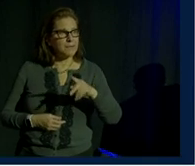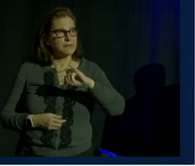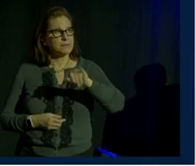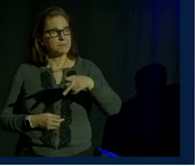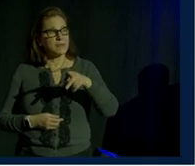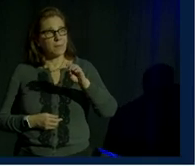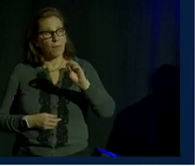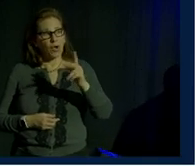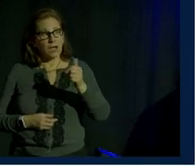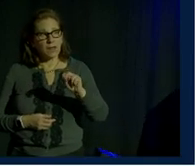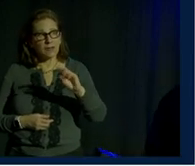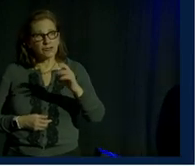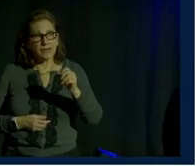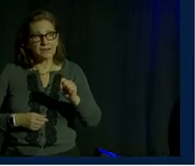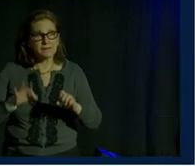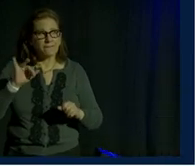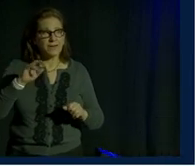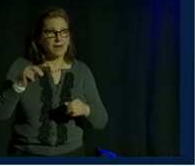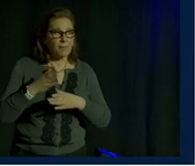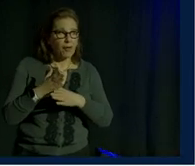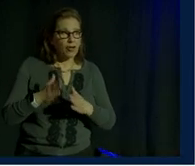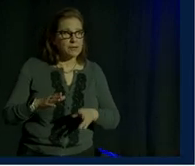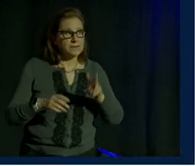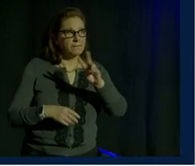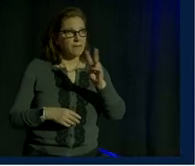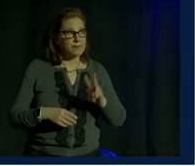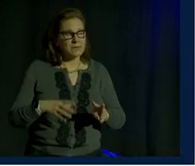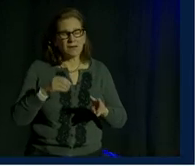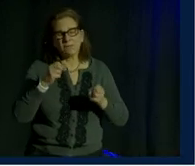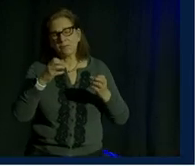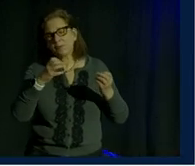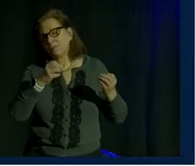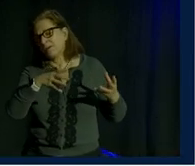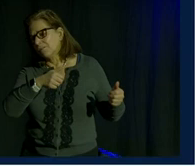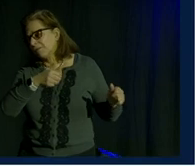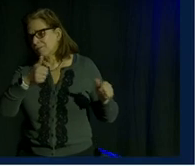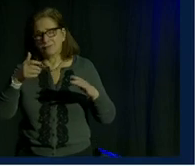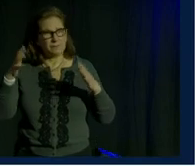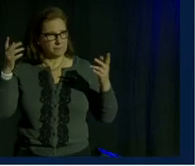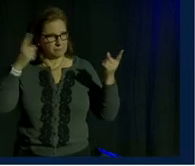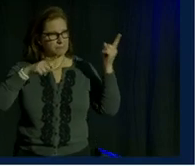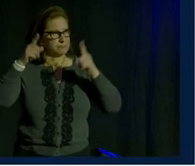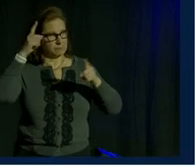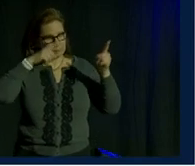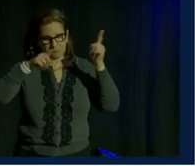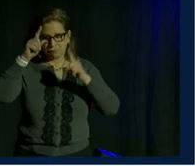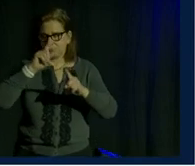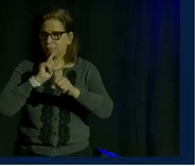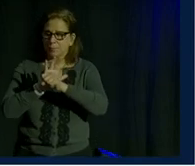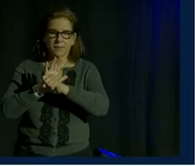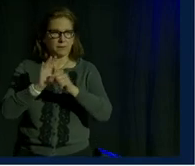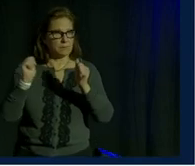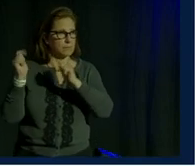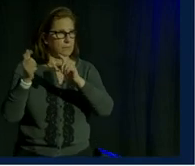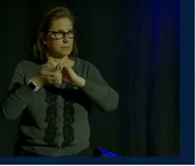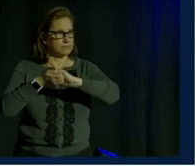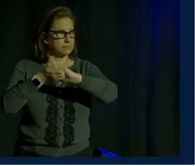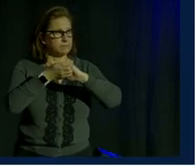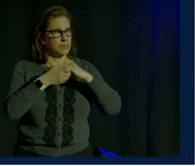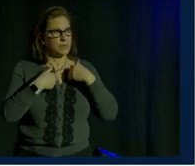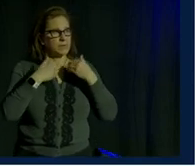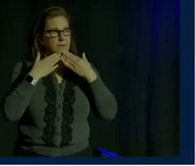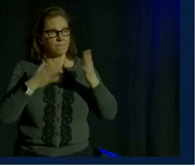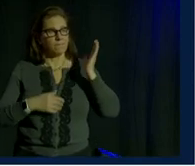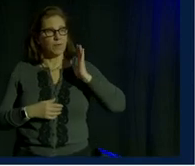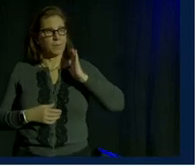Verizon, Transit Screen, and many others. We commend their commitment, and we thank former Mayor Tony Williams and the Federal City